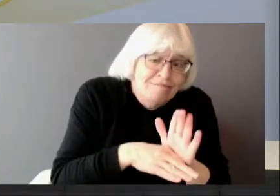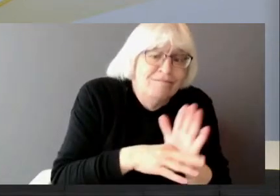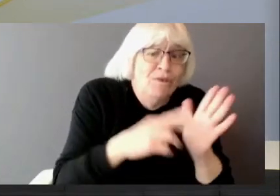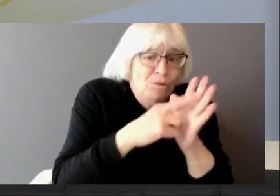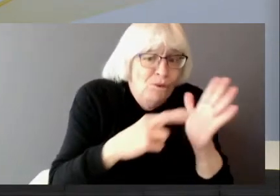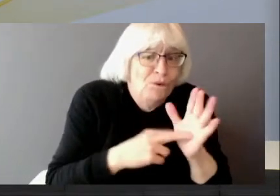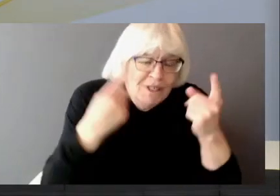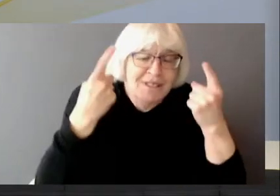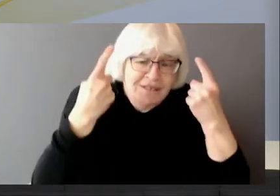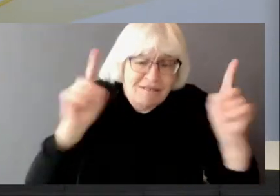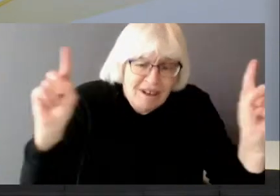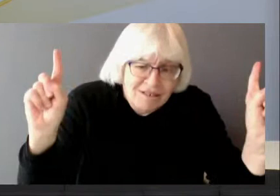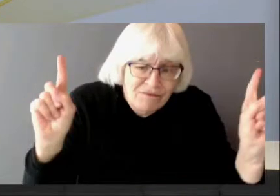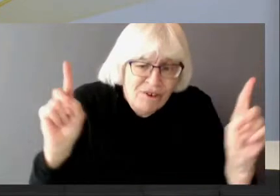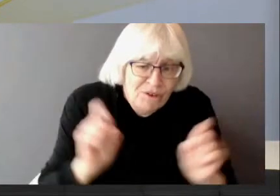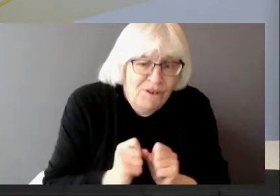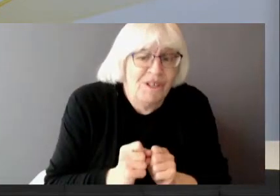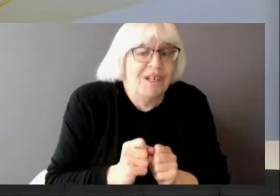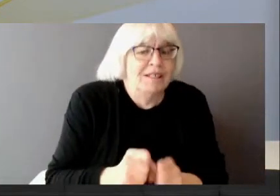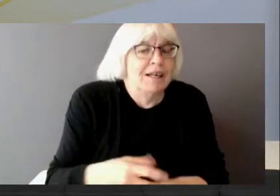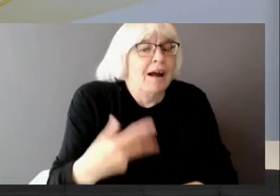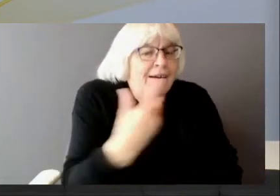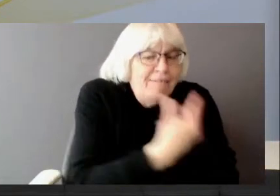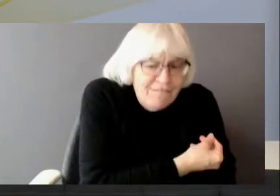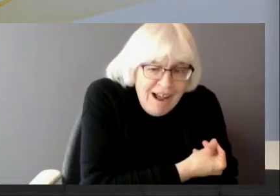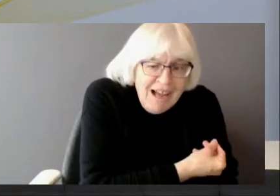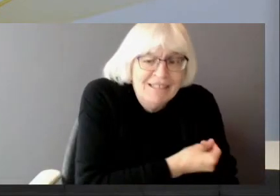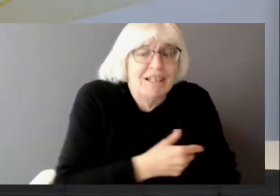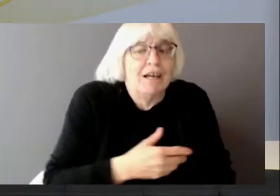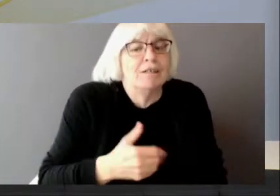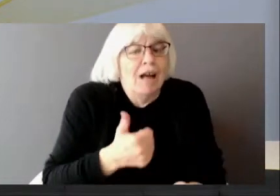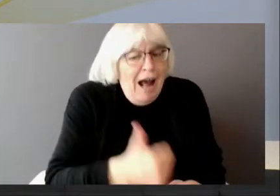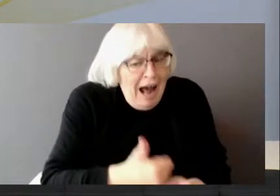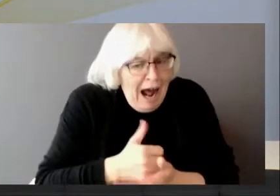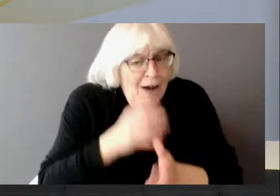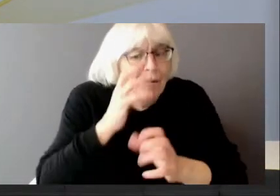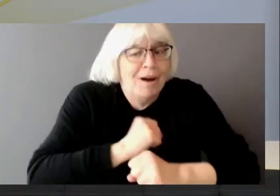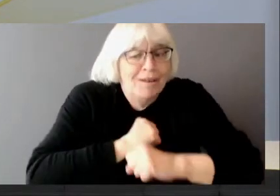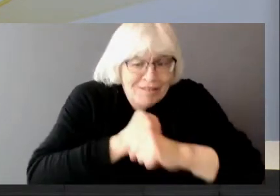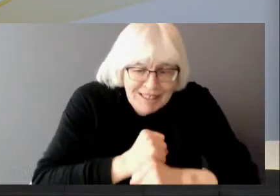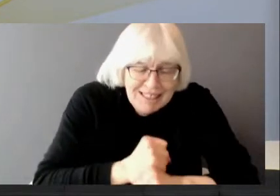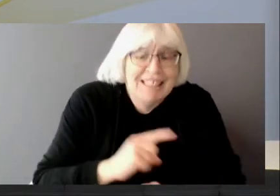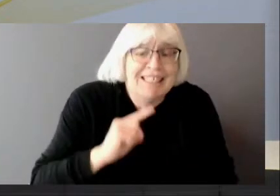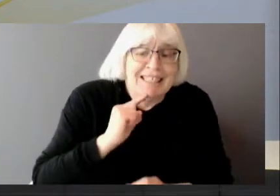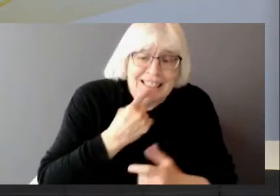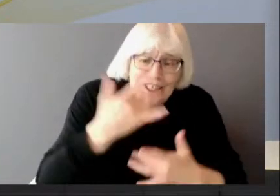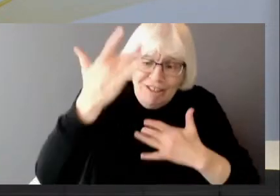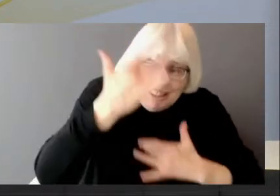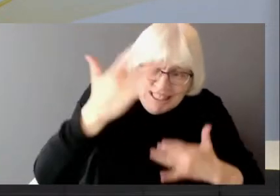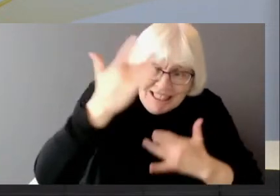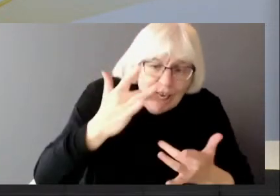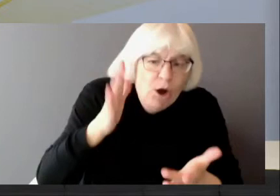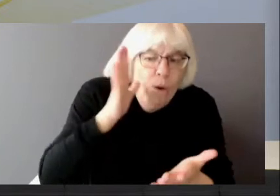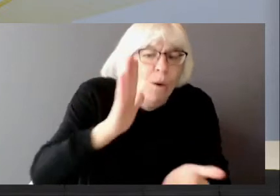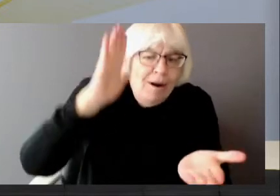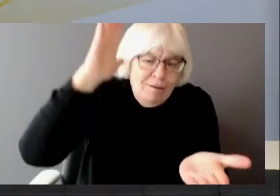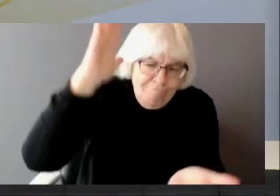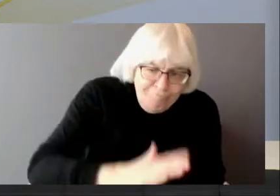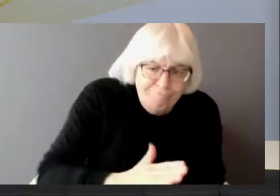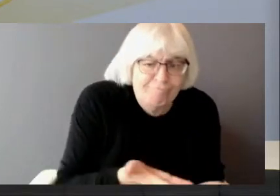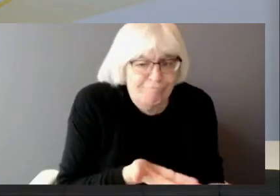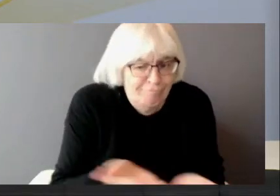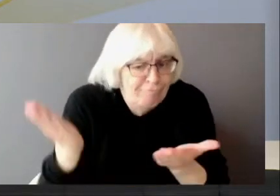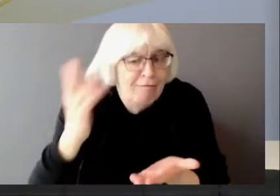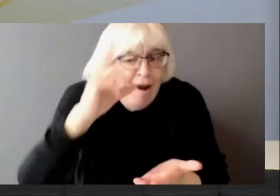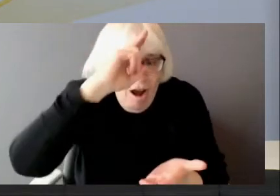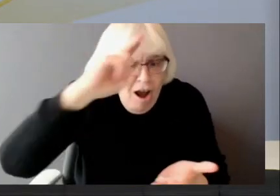protection from severe disease and hospitalizations related to the variants of concern. More research is needed and is ongoing to